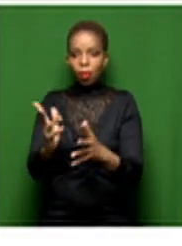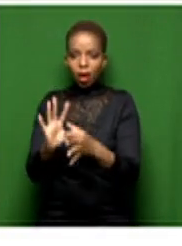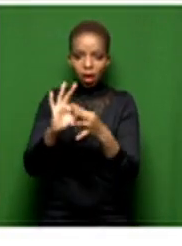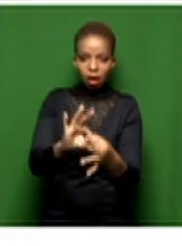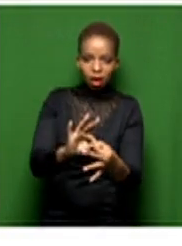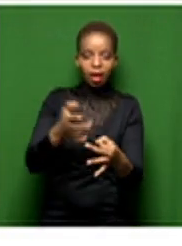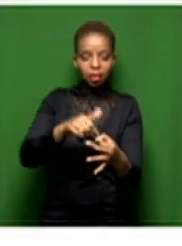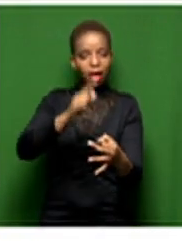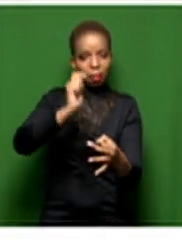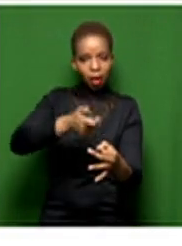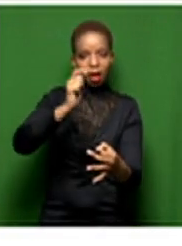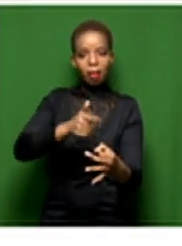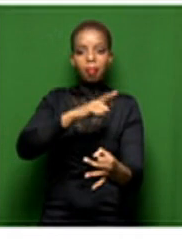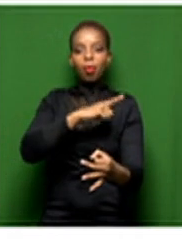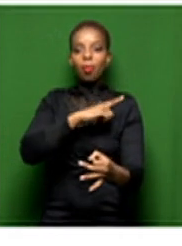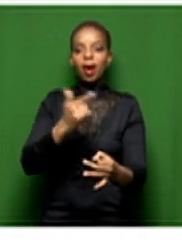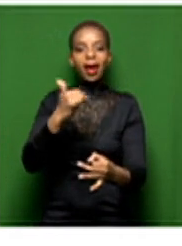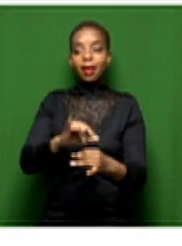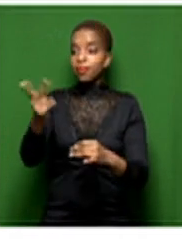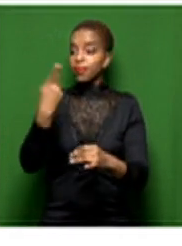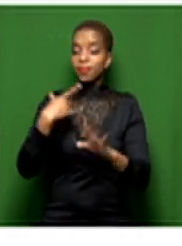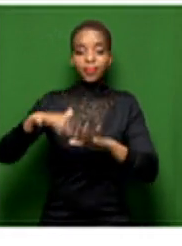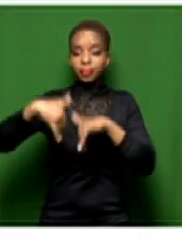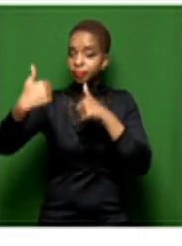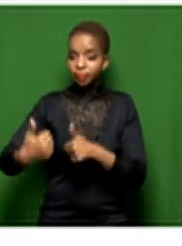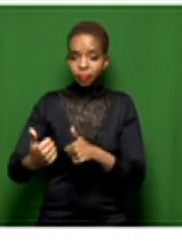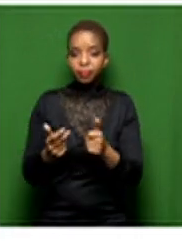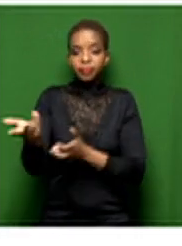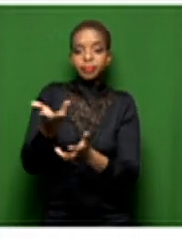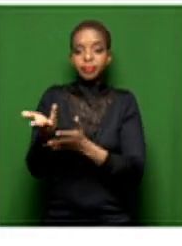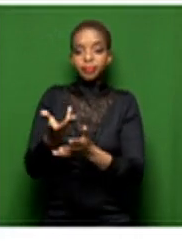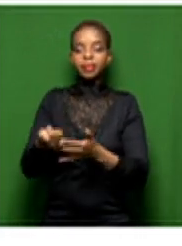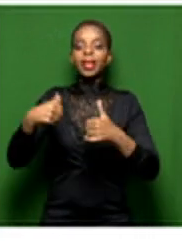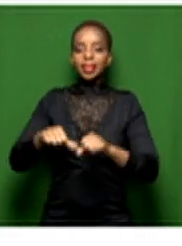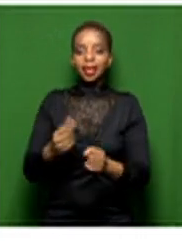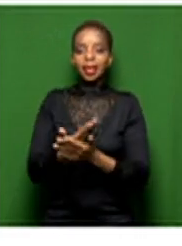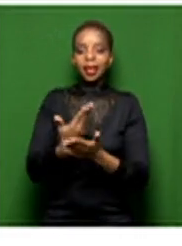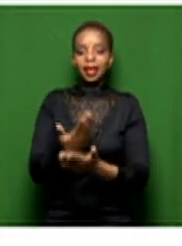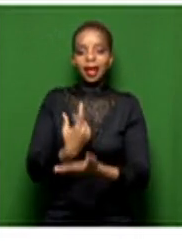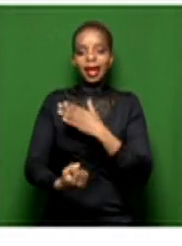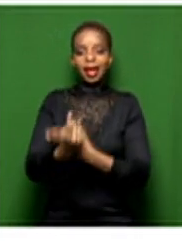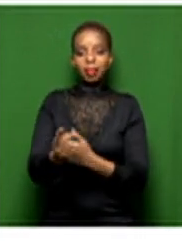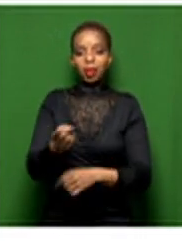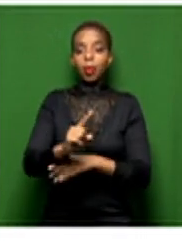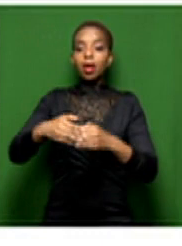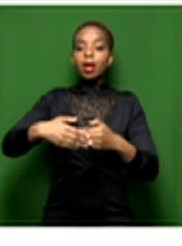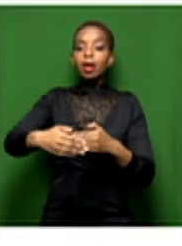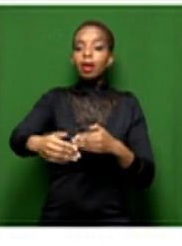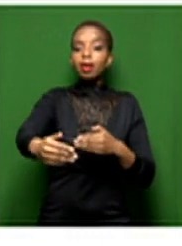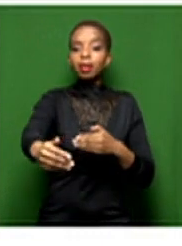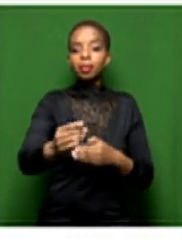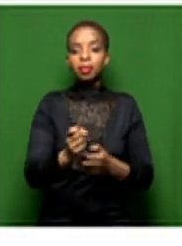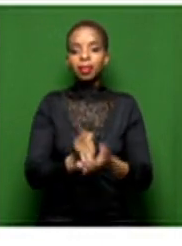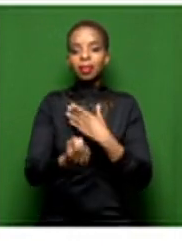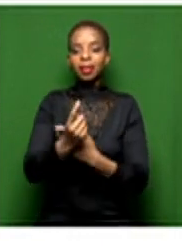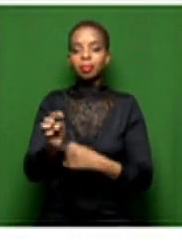those commitments. Because if you don't sit down and agree, then you might find yourself that in the long run, you are surprised by